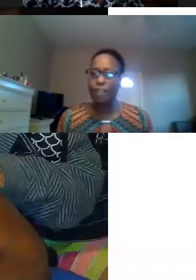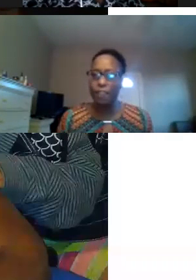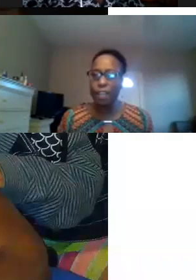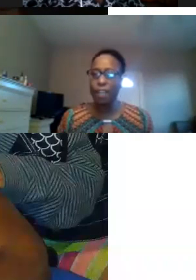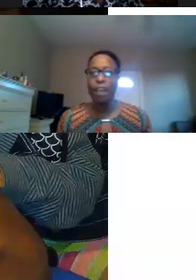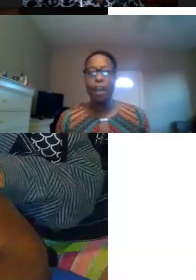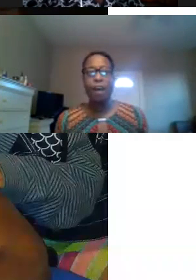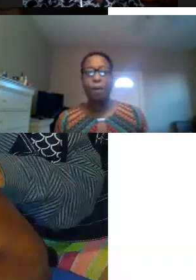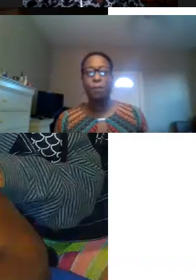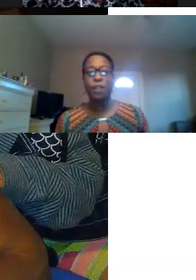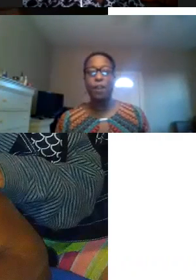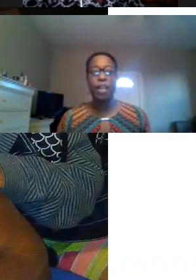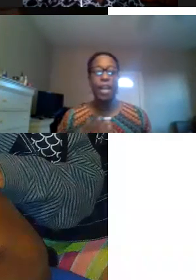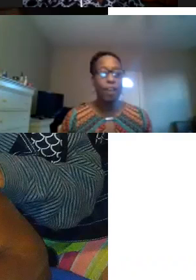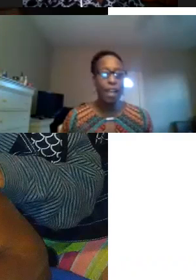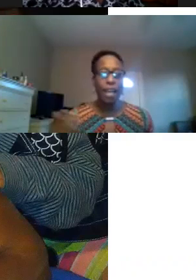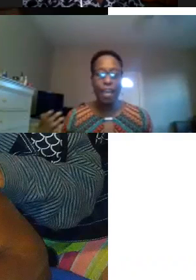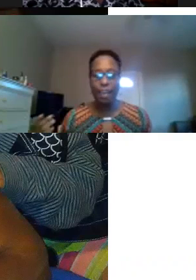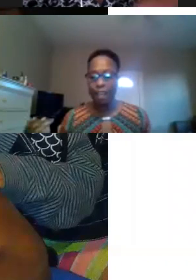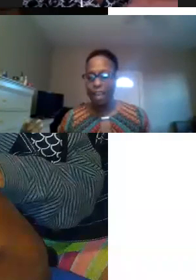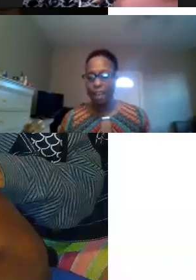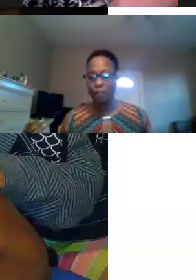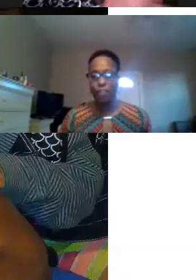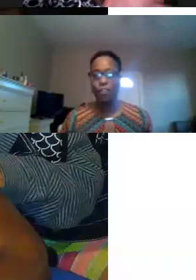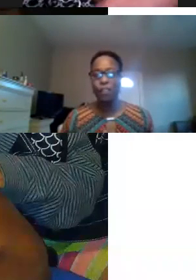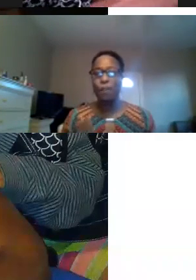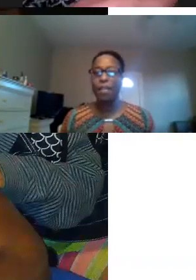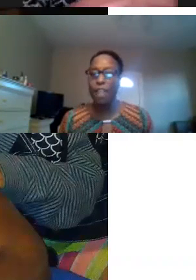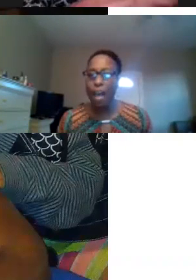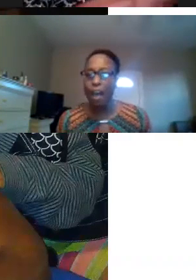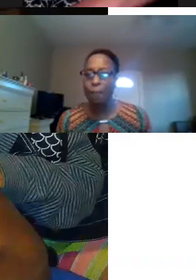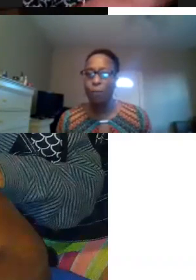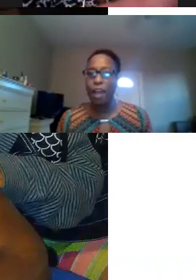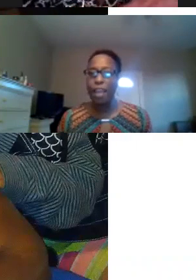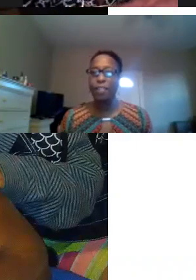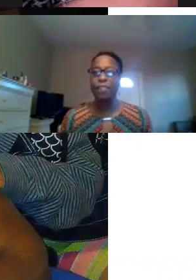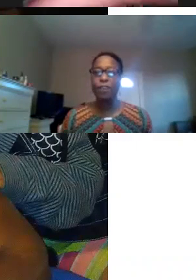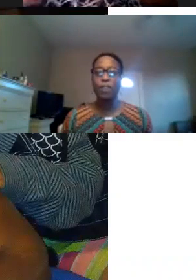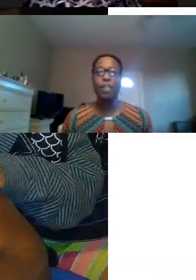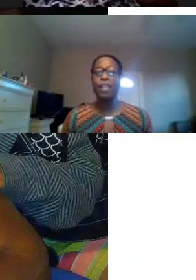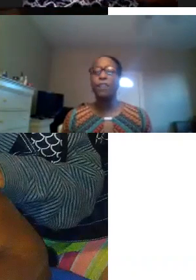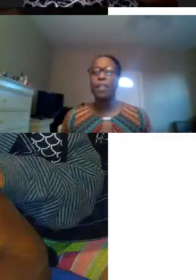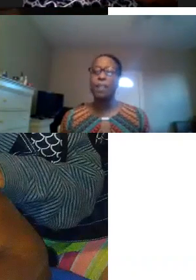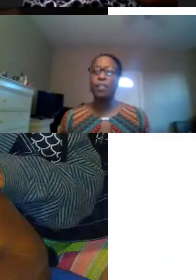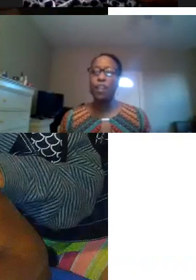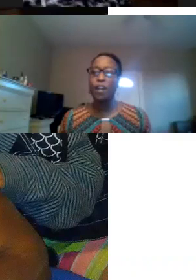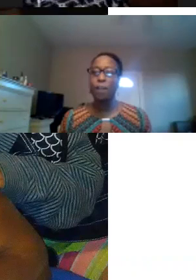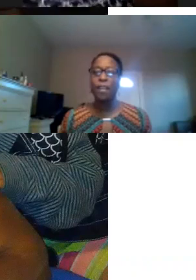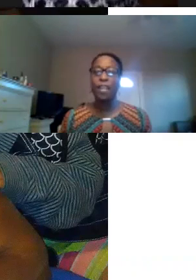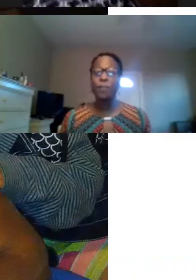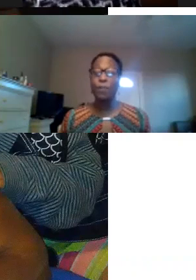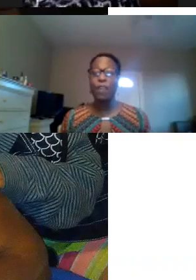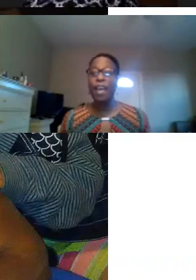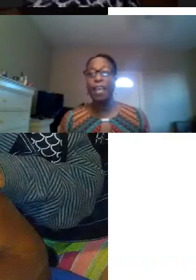with HIV, you know, and now, like, I have insurance through my job, right? So there has definitely been a journey,